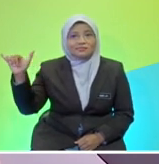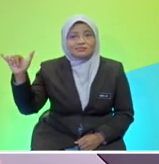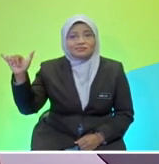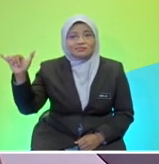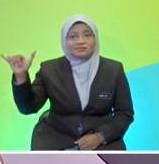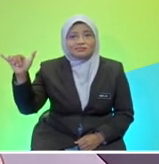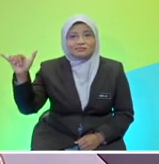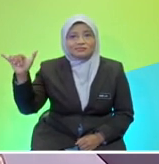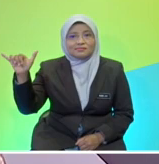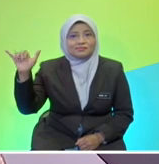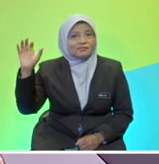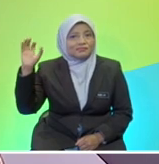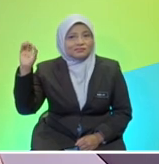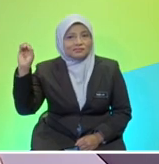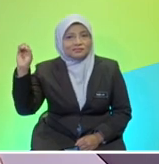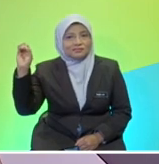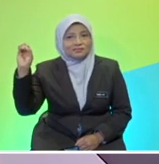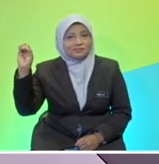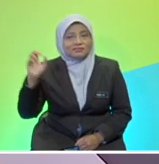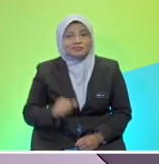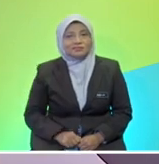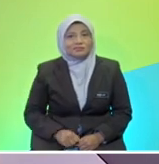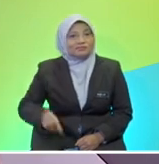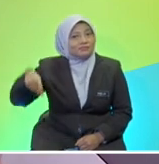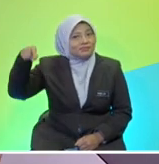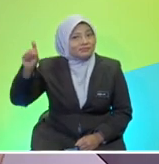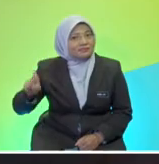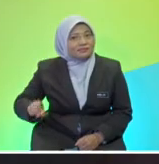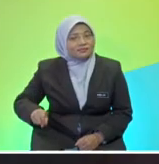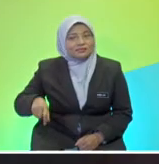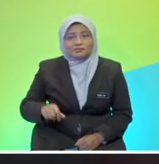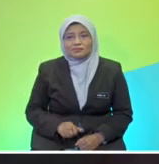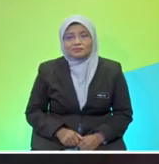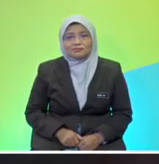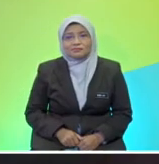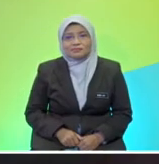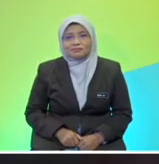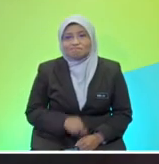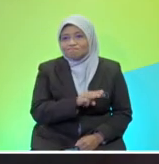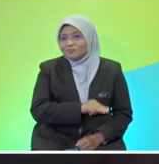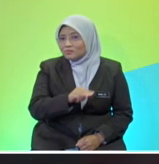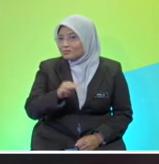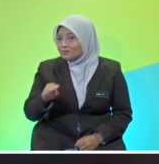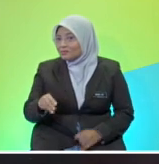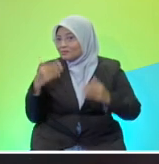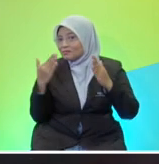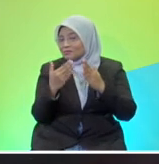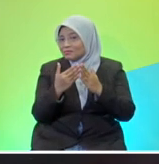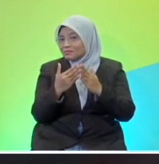Y. O. O. Yo-yo. Yo-yo. Children at home, can you write with